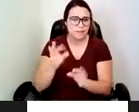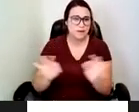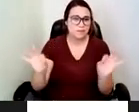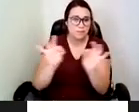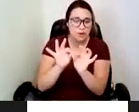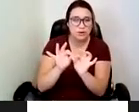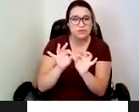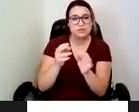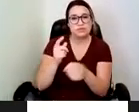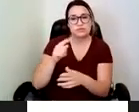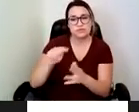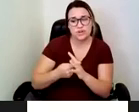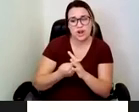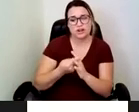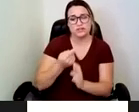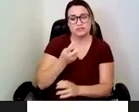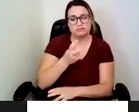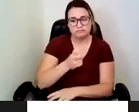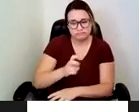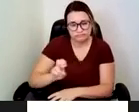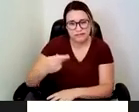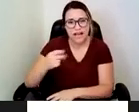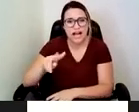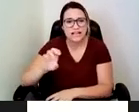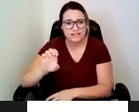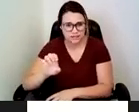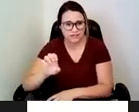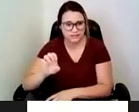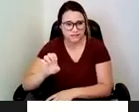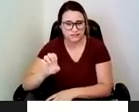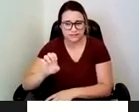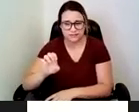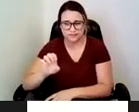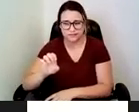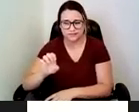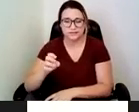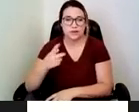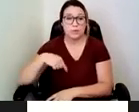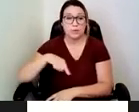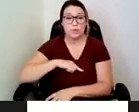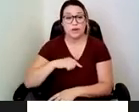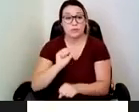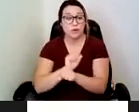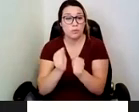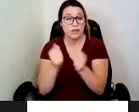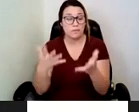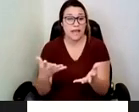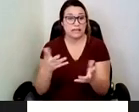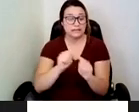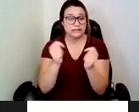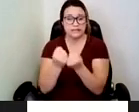towards hospice, et cetera. We're used to working with multiple other teams to coordinate